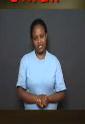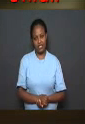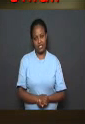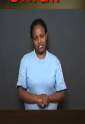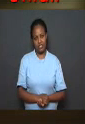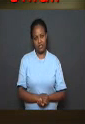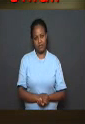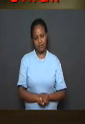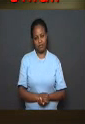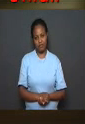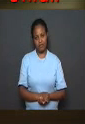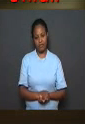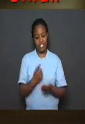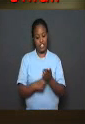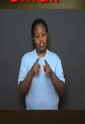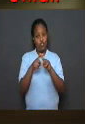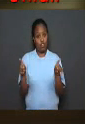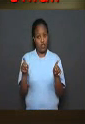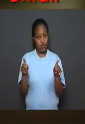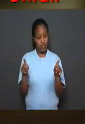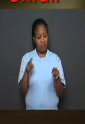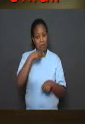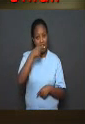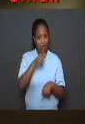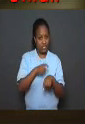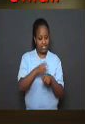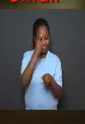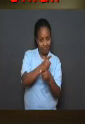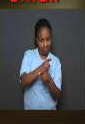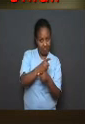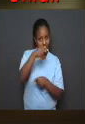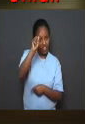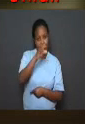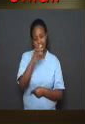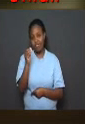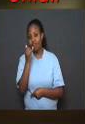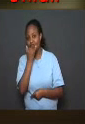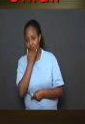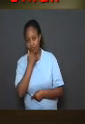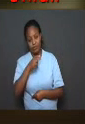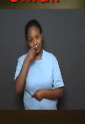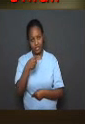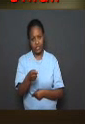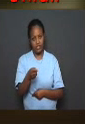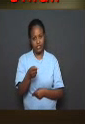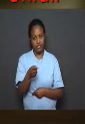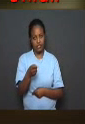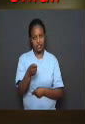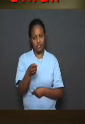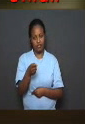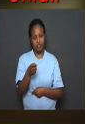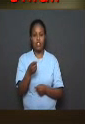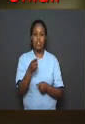When we can tell the difference between right and wrong, we will be able to tell what